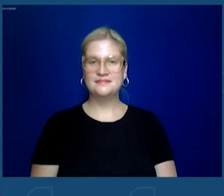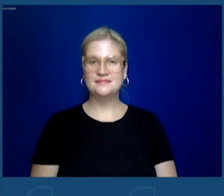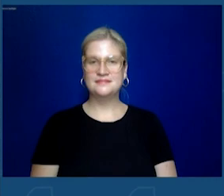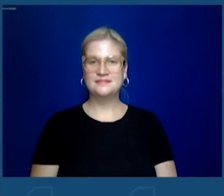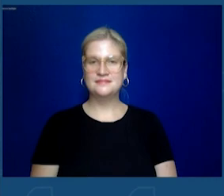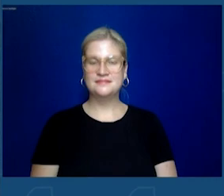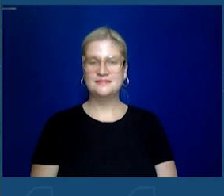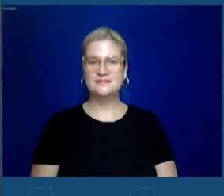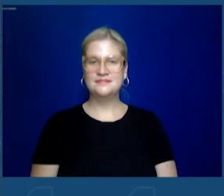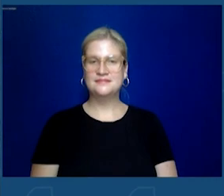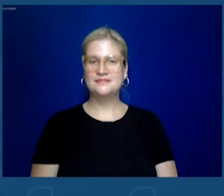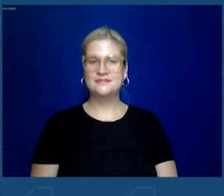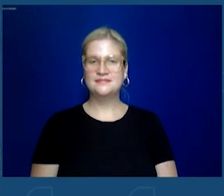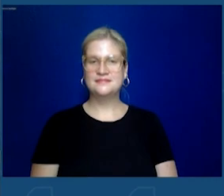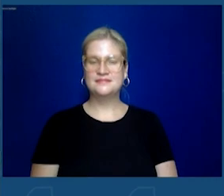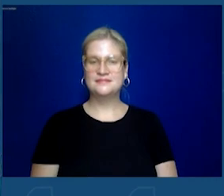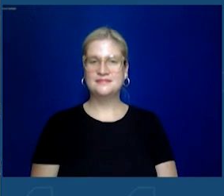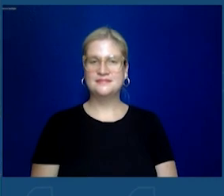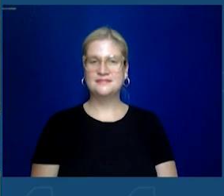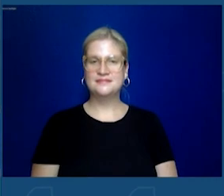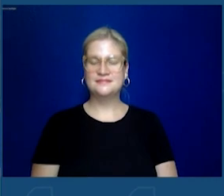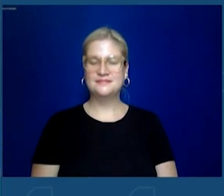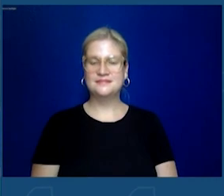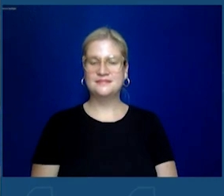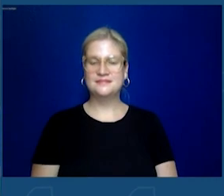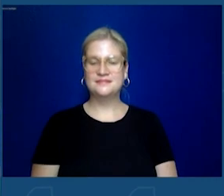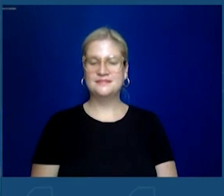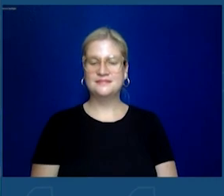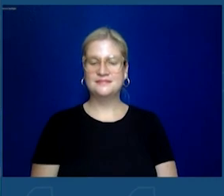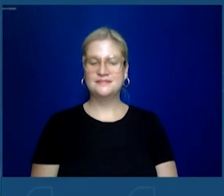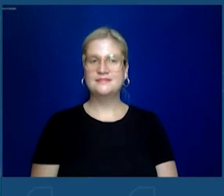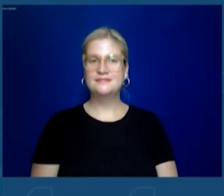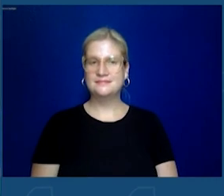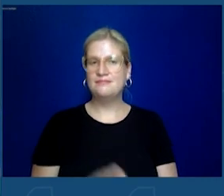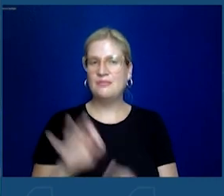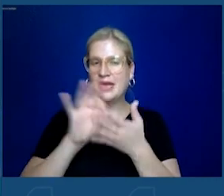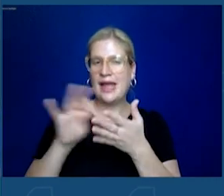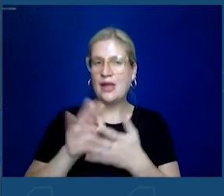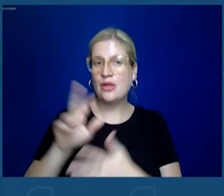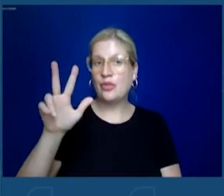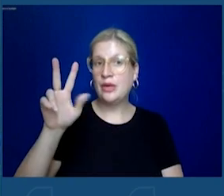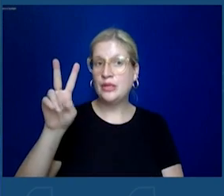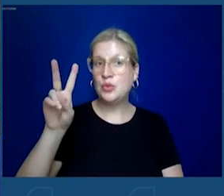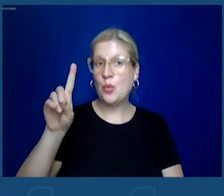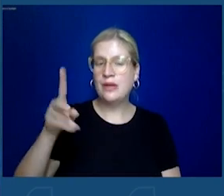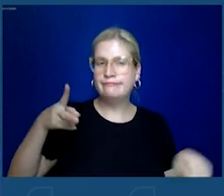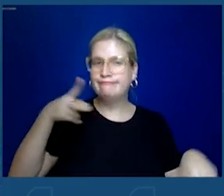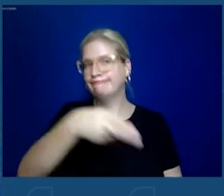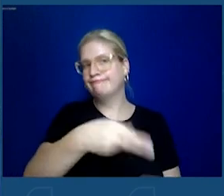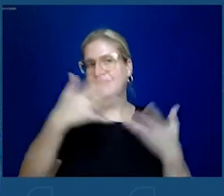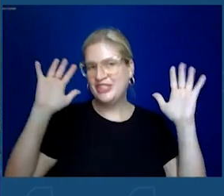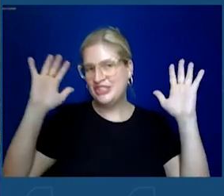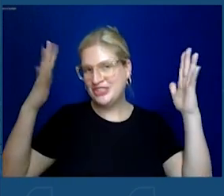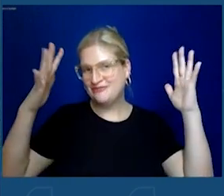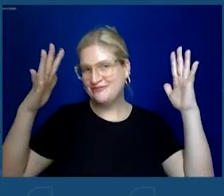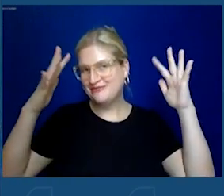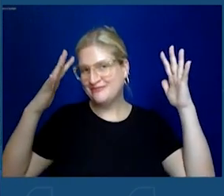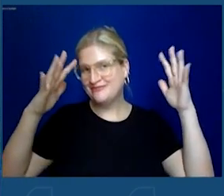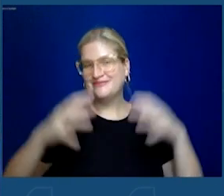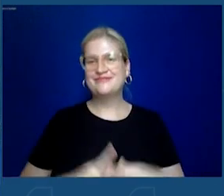me just stretch it out a little. On my mark, 3, 2, 1.